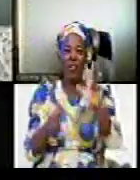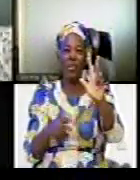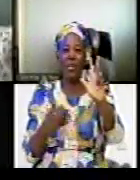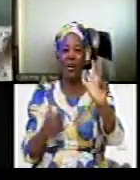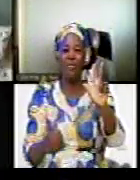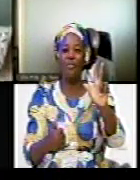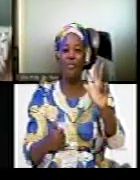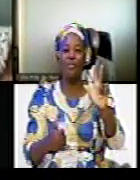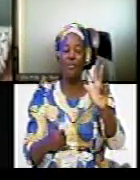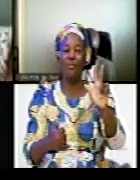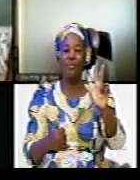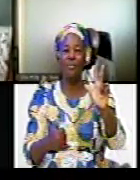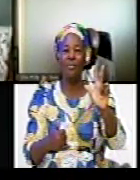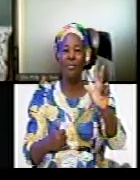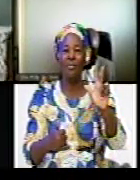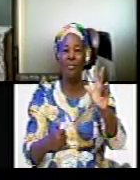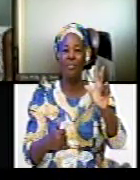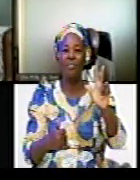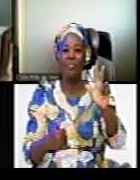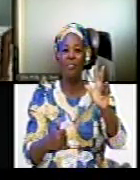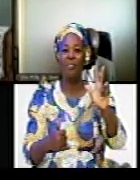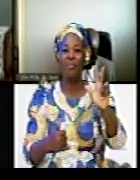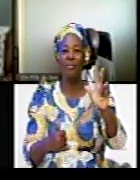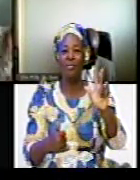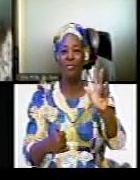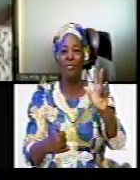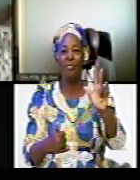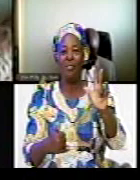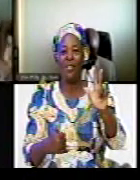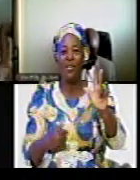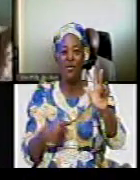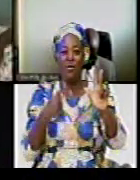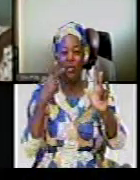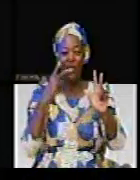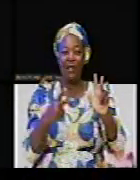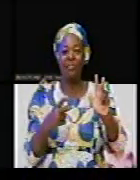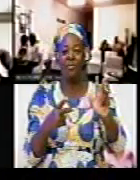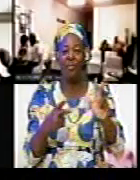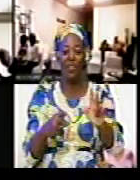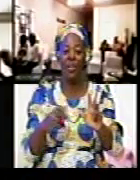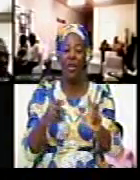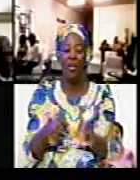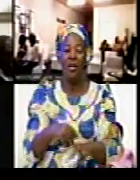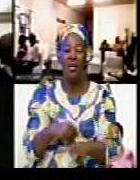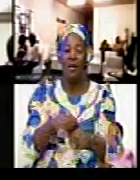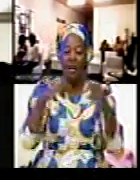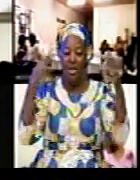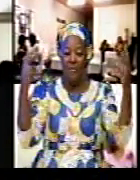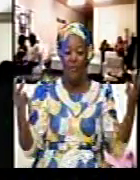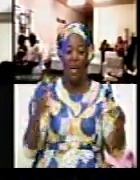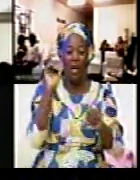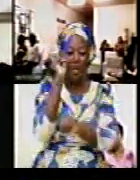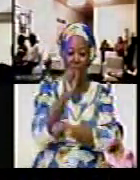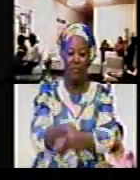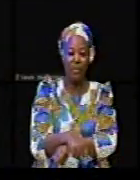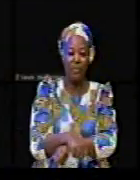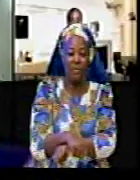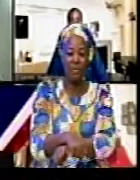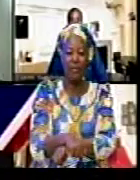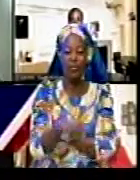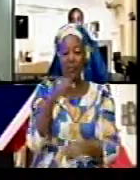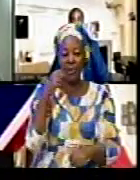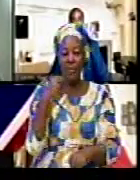Tonight is your night. Point number three now, we're looking at triumph